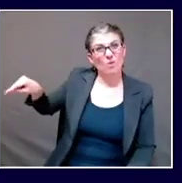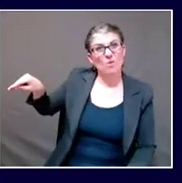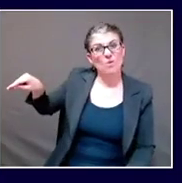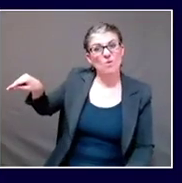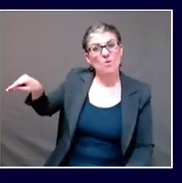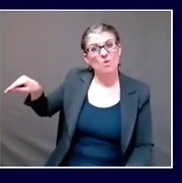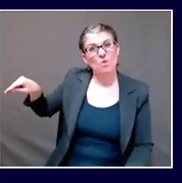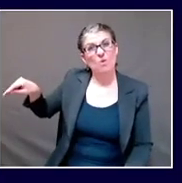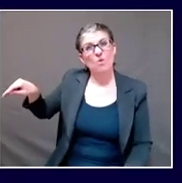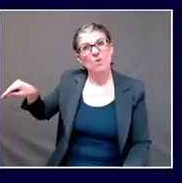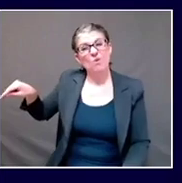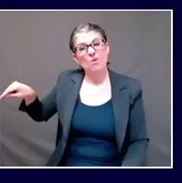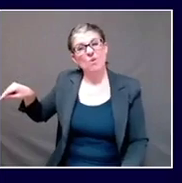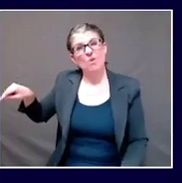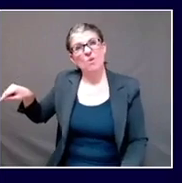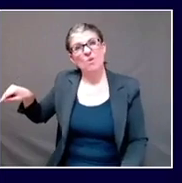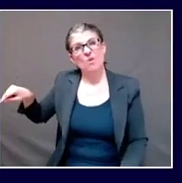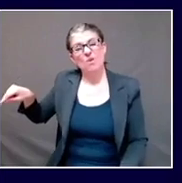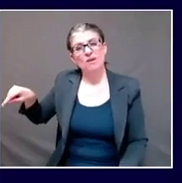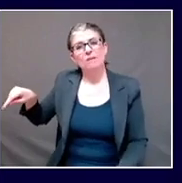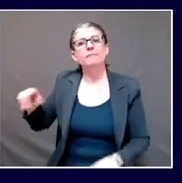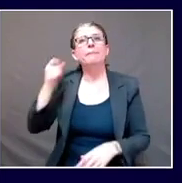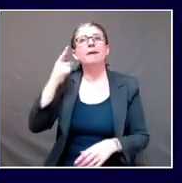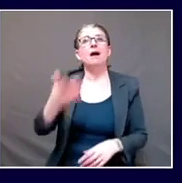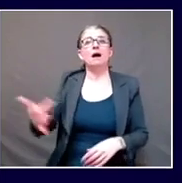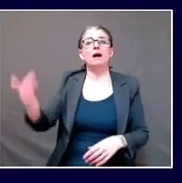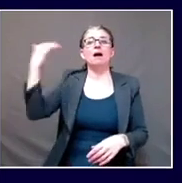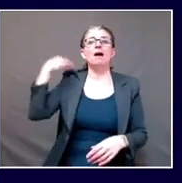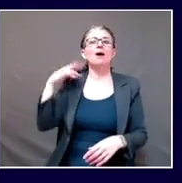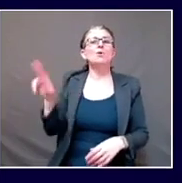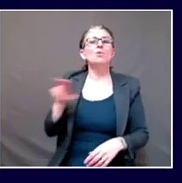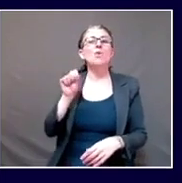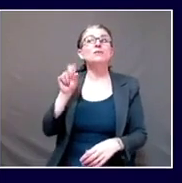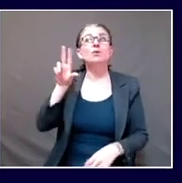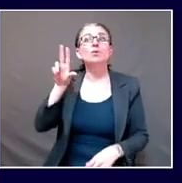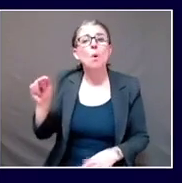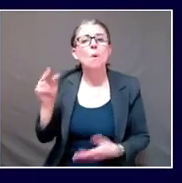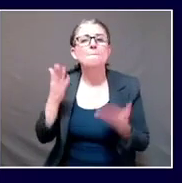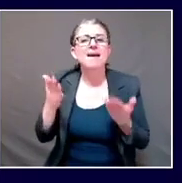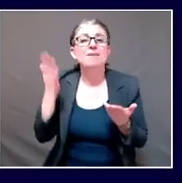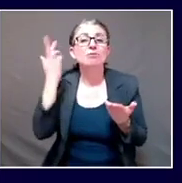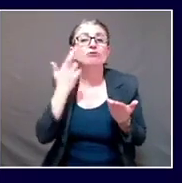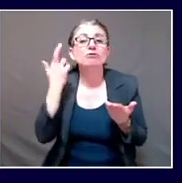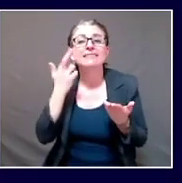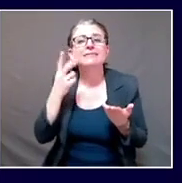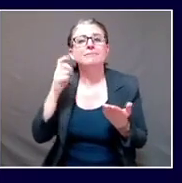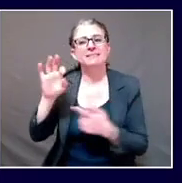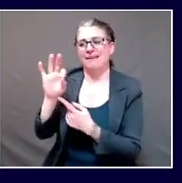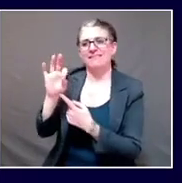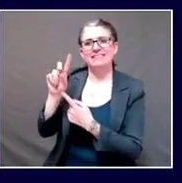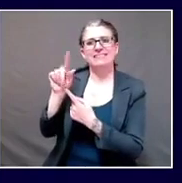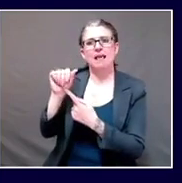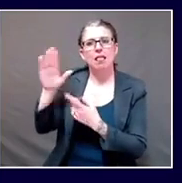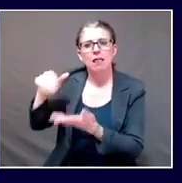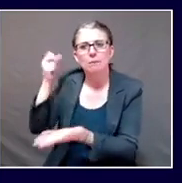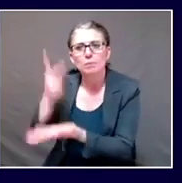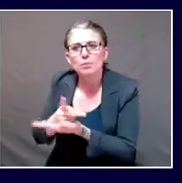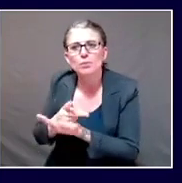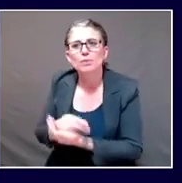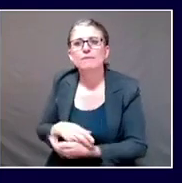whether Moderna would be approved, AstraZeneca would be approved. So, I mean, I think there are reasons why that negotiation